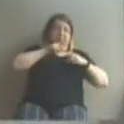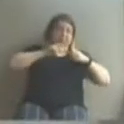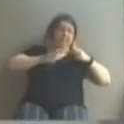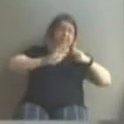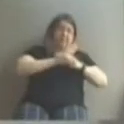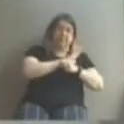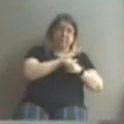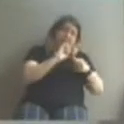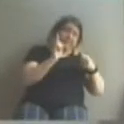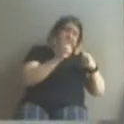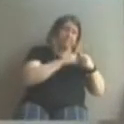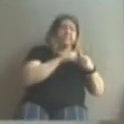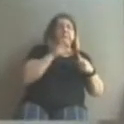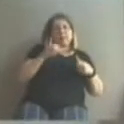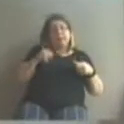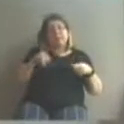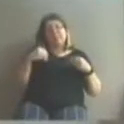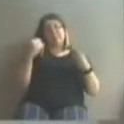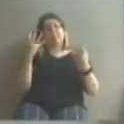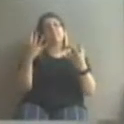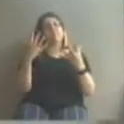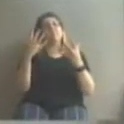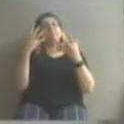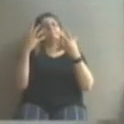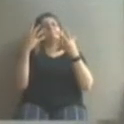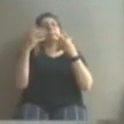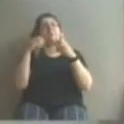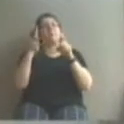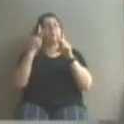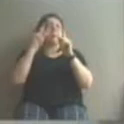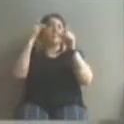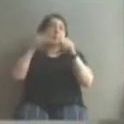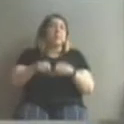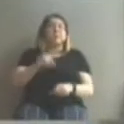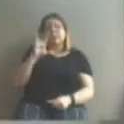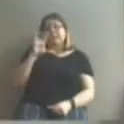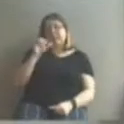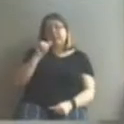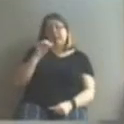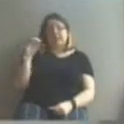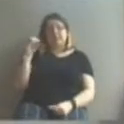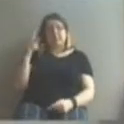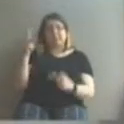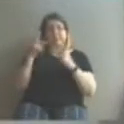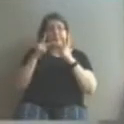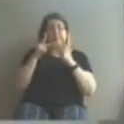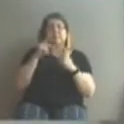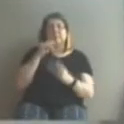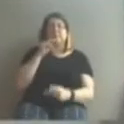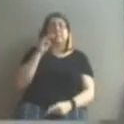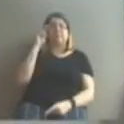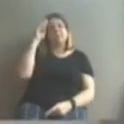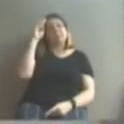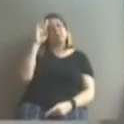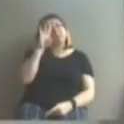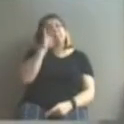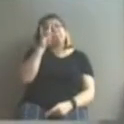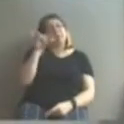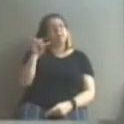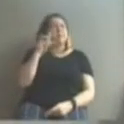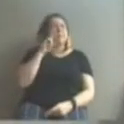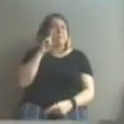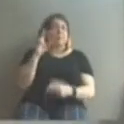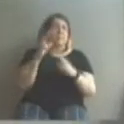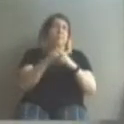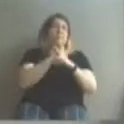So that gives us an opportunity to post the CAO position. I think Mr. Brady, you're right, for an interim superintendent